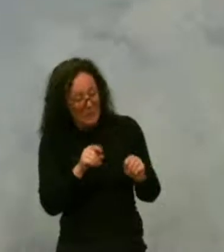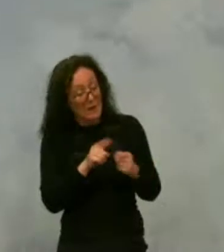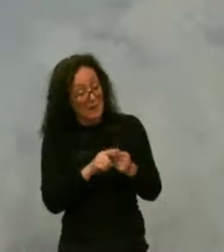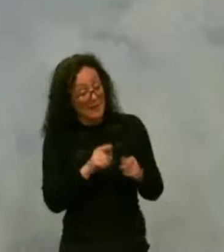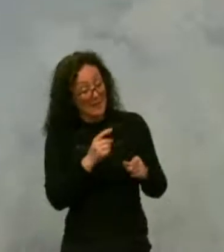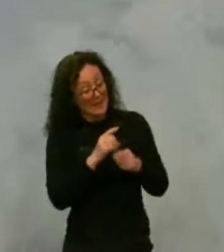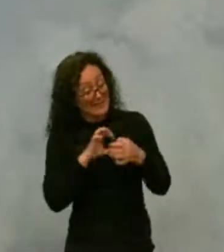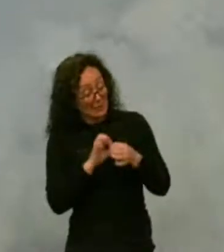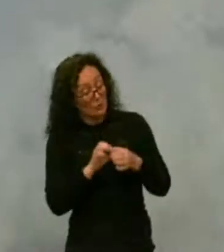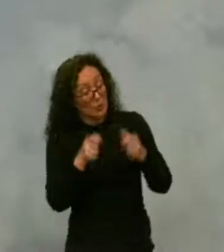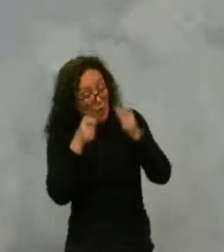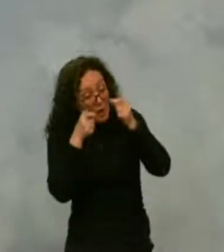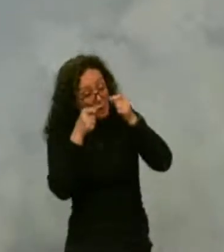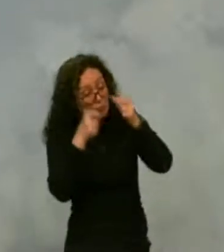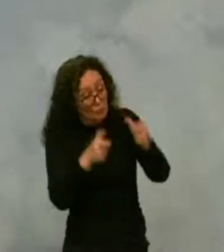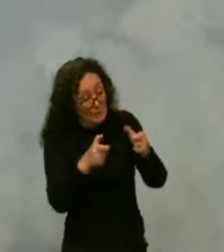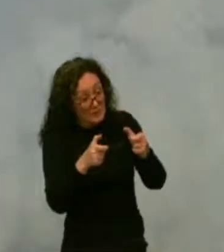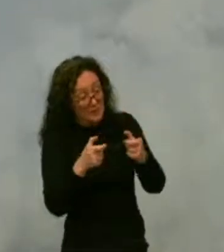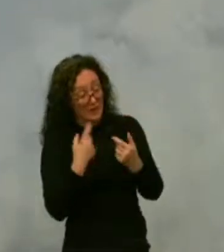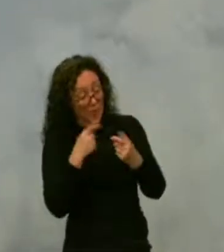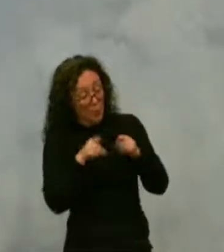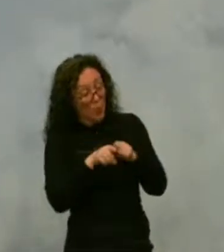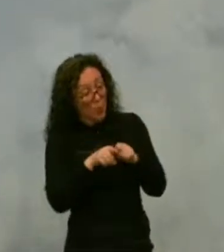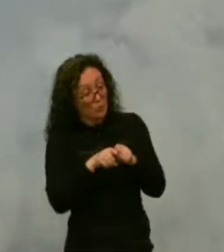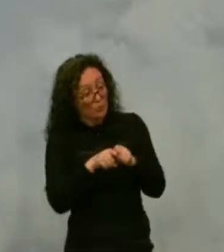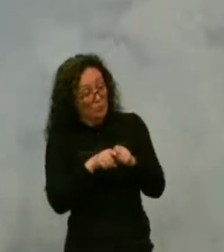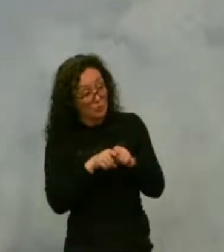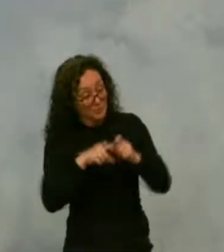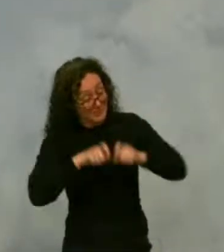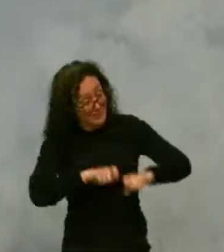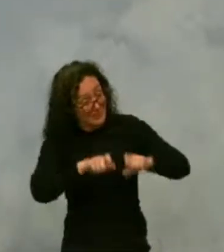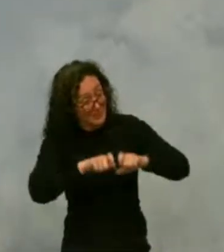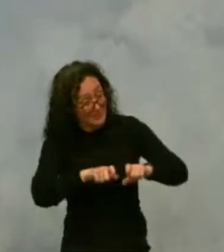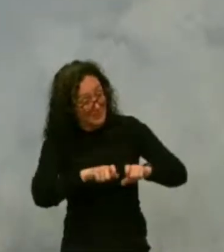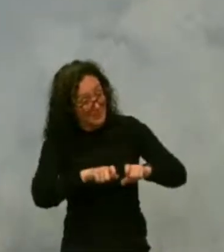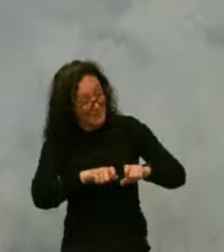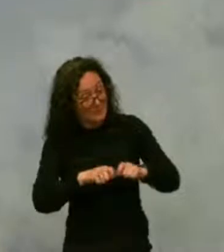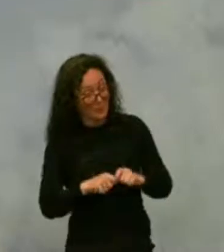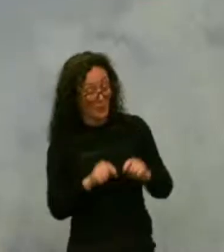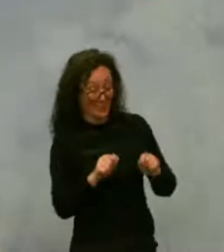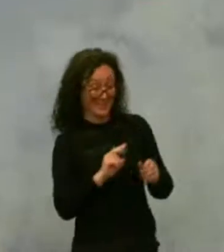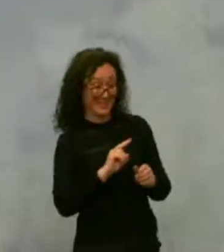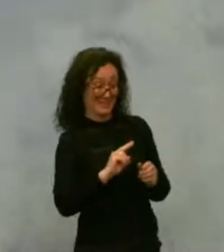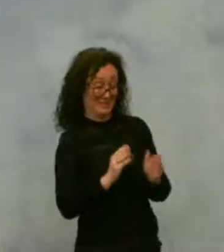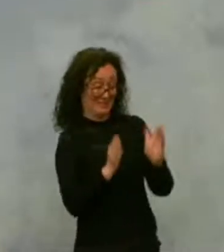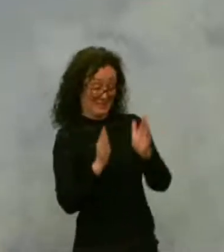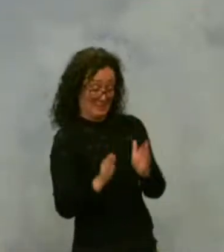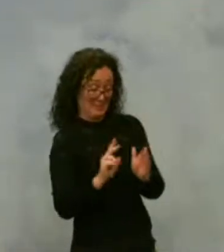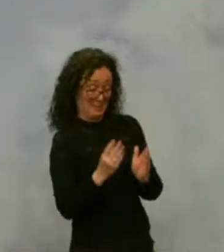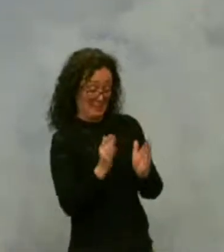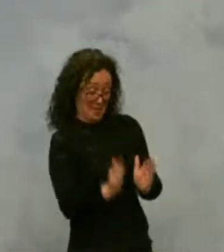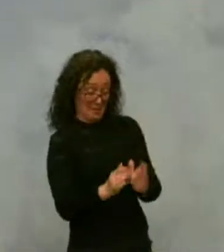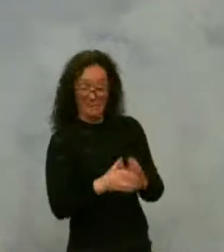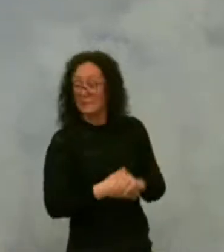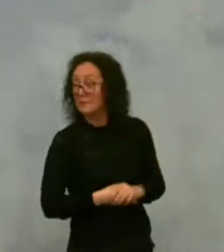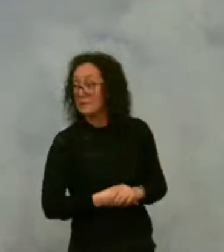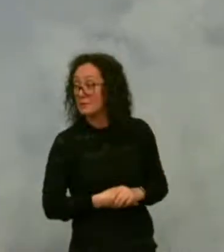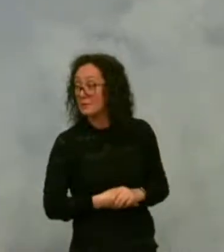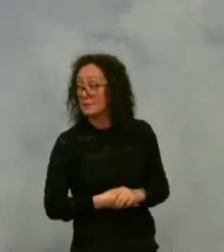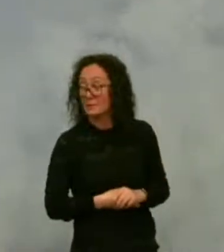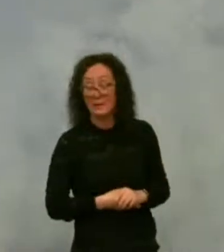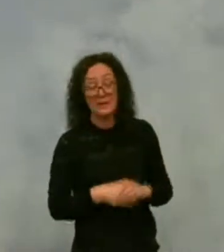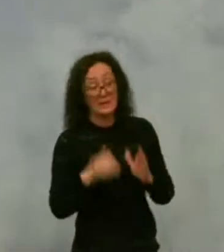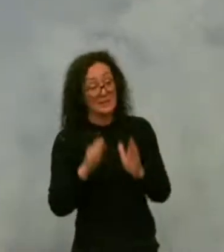to our capital financing decisions. So that is the Prudential Indicators part of this report. And as covered at